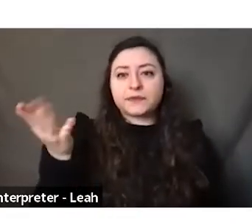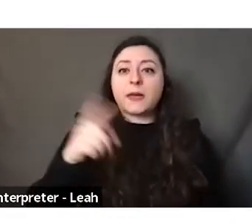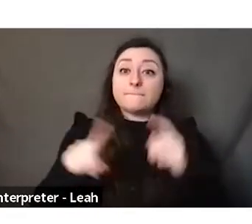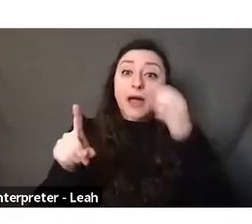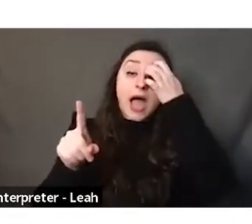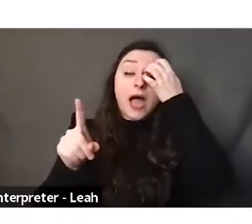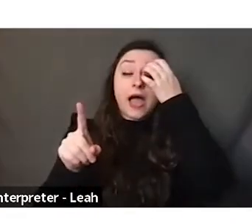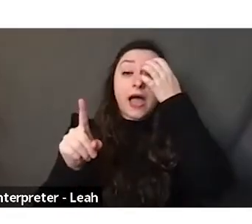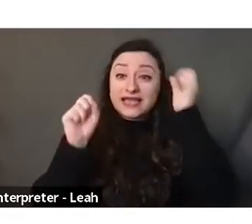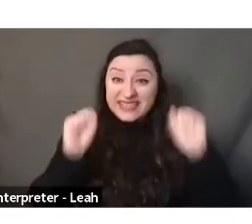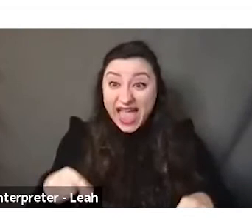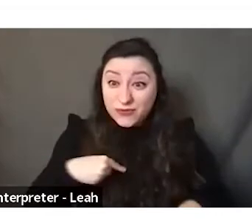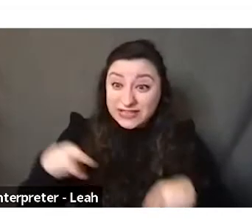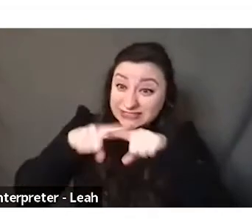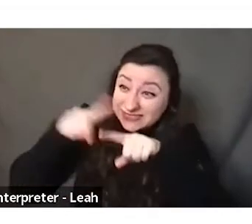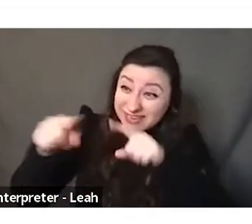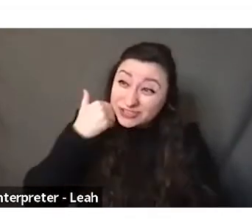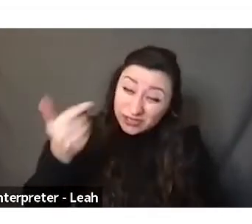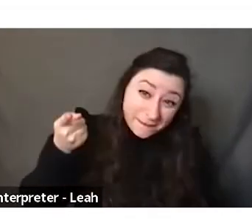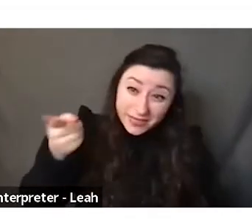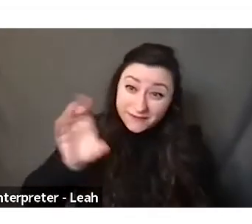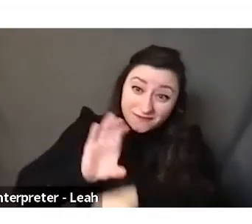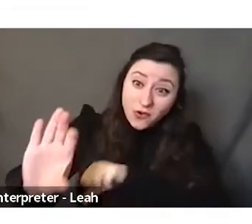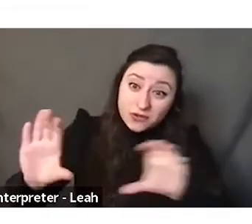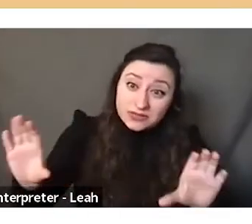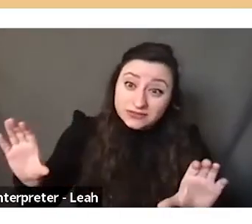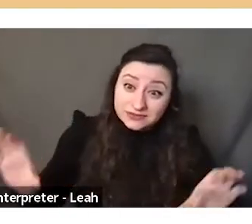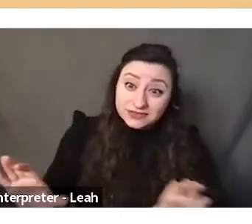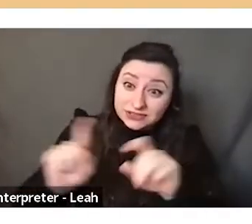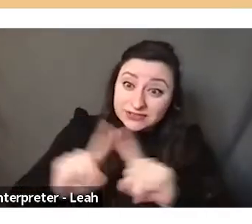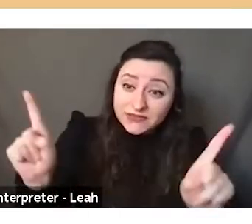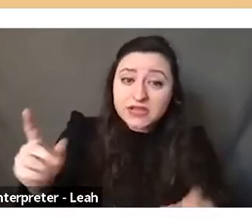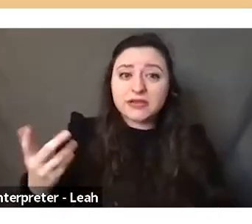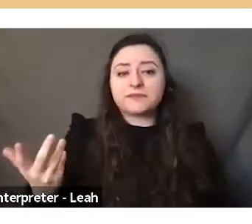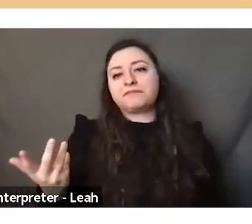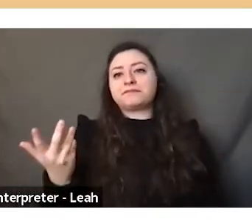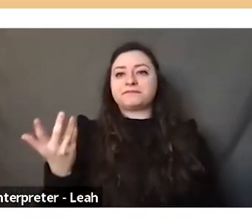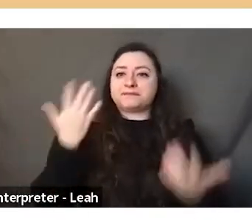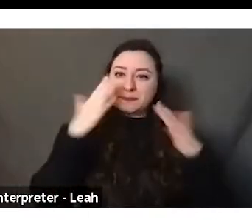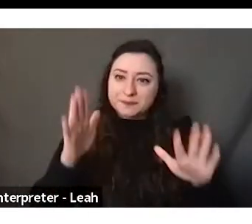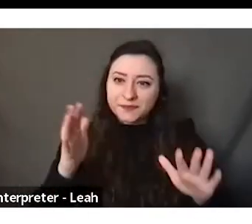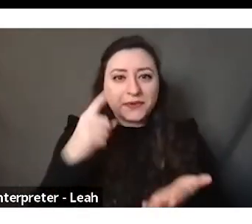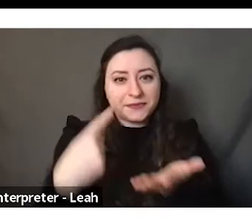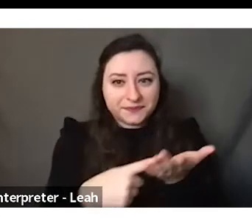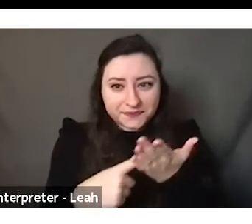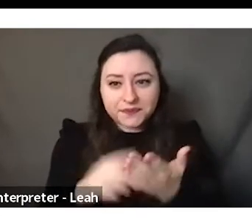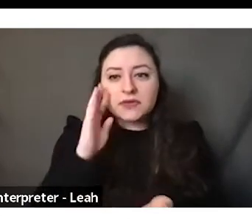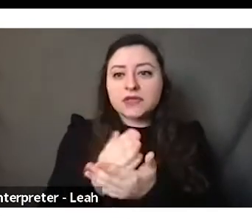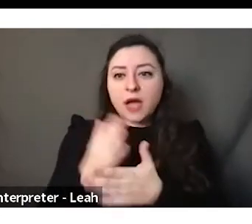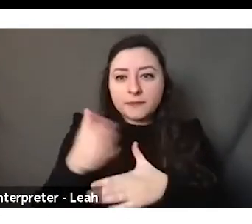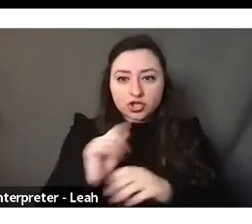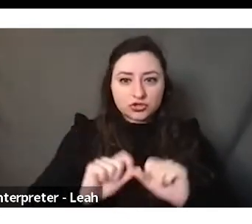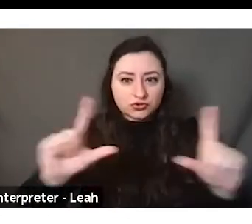point, can we shame them into action? These are the questions I would like to answer. I'm going to stop sharing my screen. We're going to